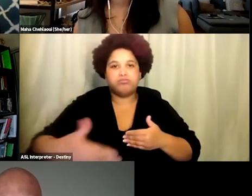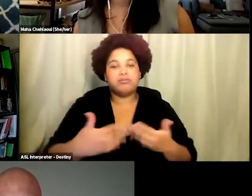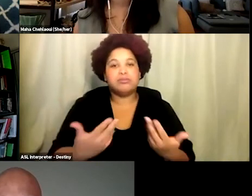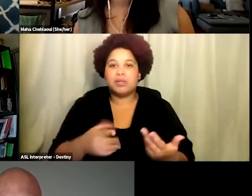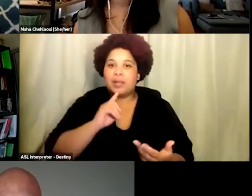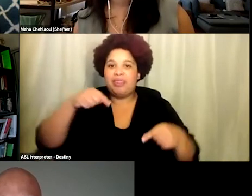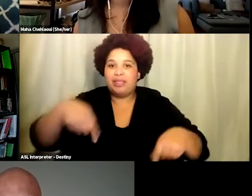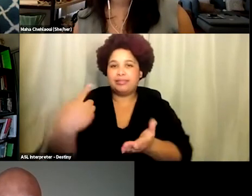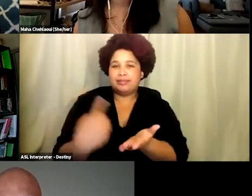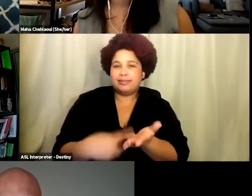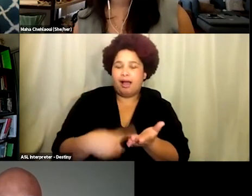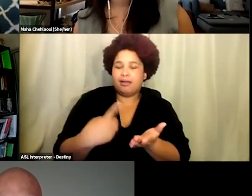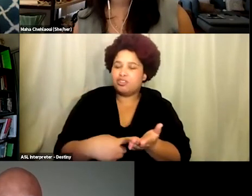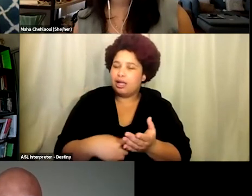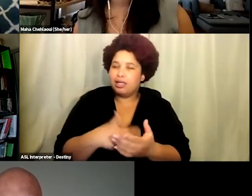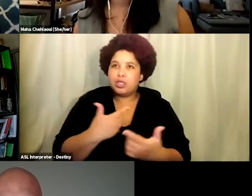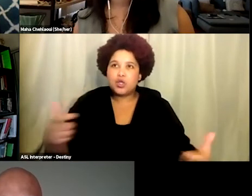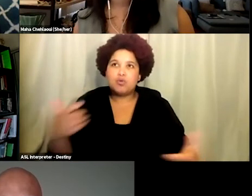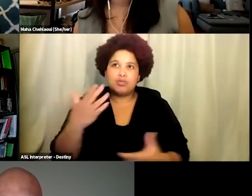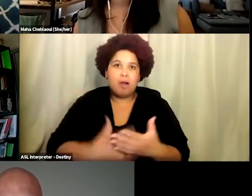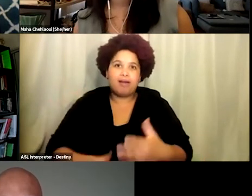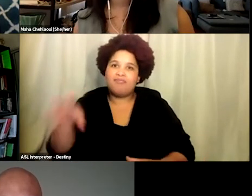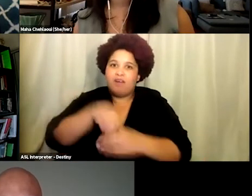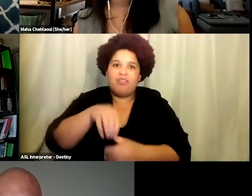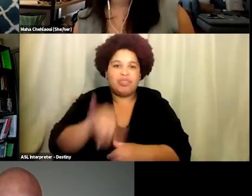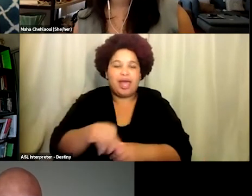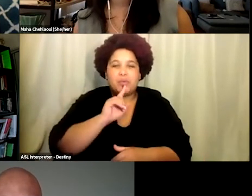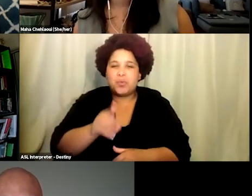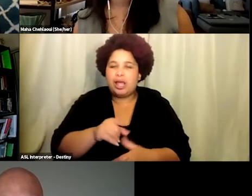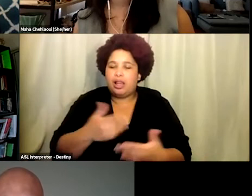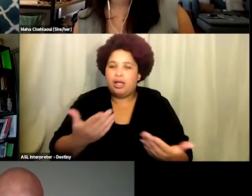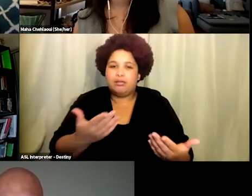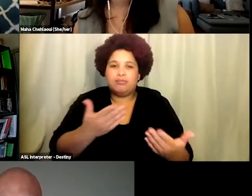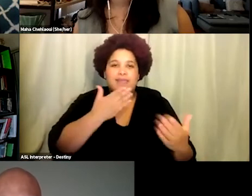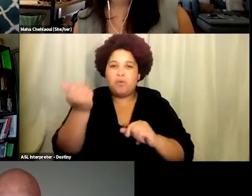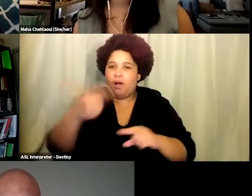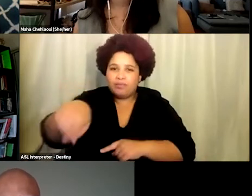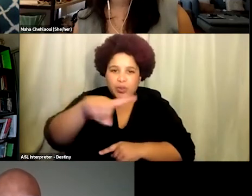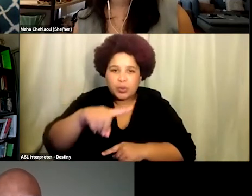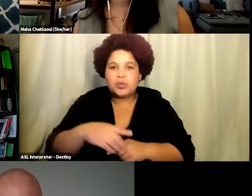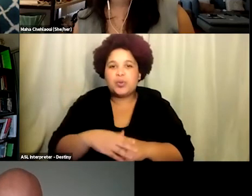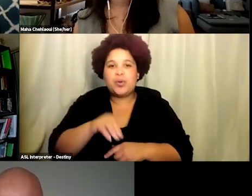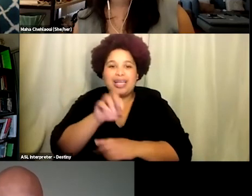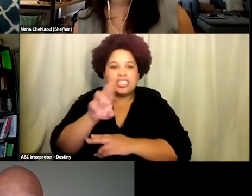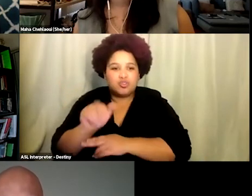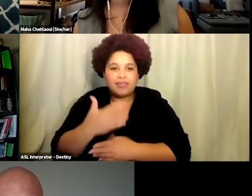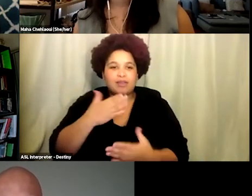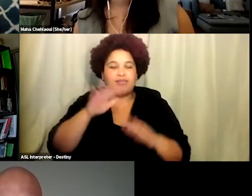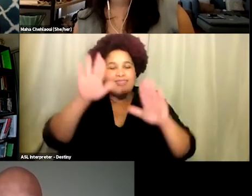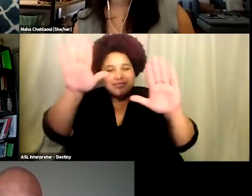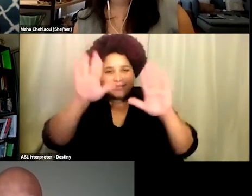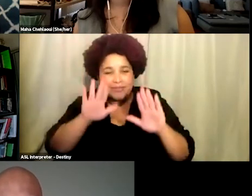big part of that acceleration and the work that you guys are doing. So I just, hats off to everybody on the panel. And Ezra, thank you for that